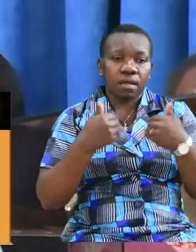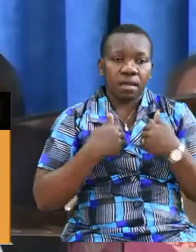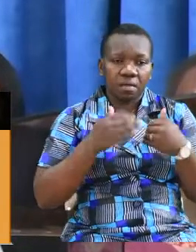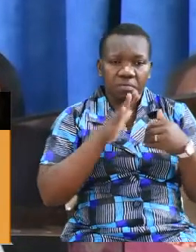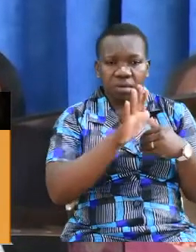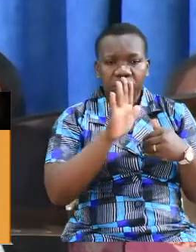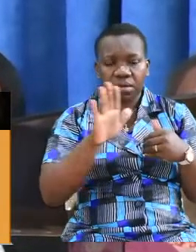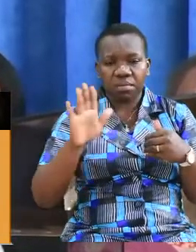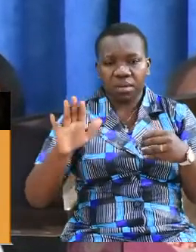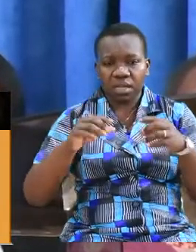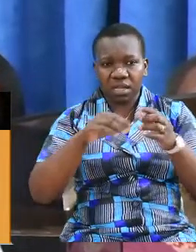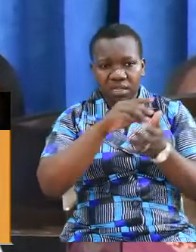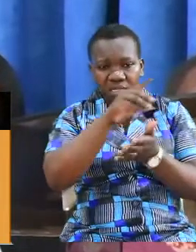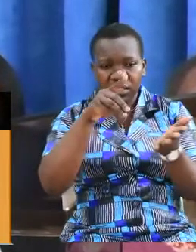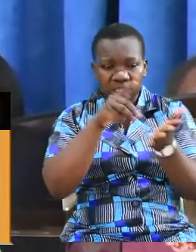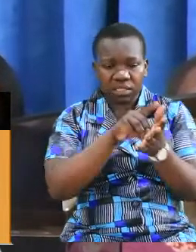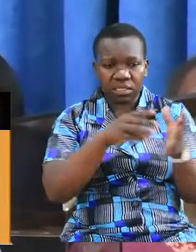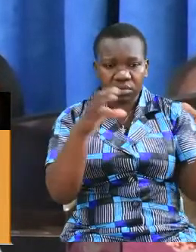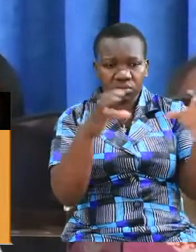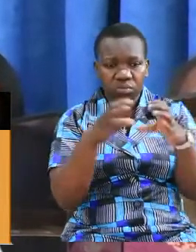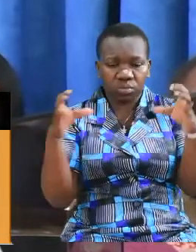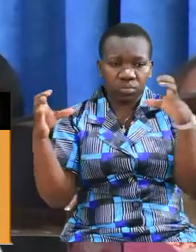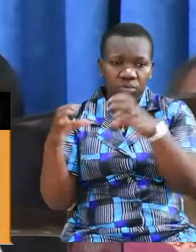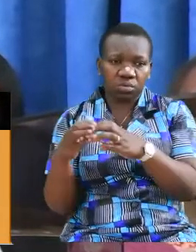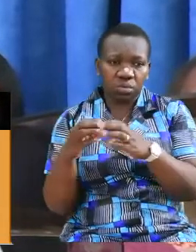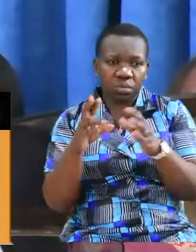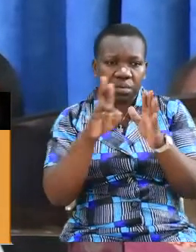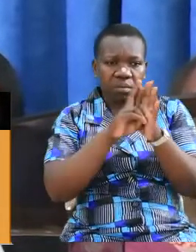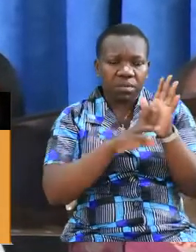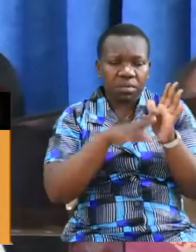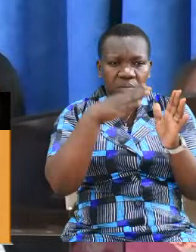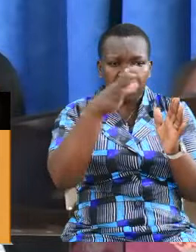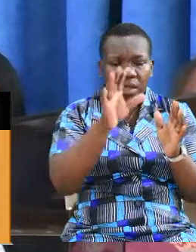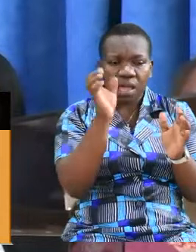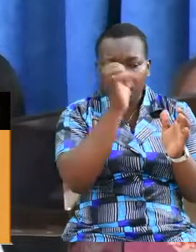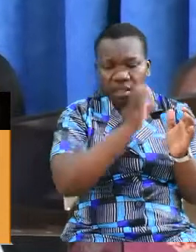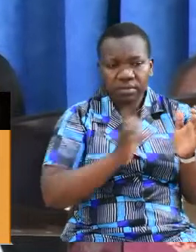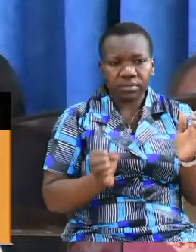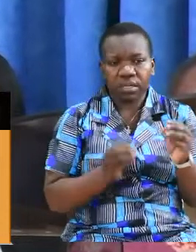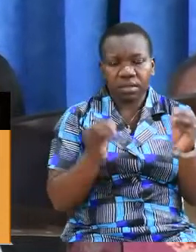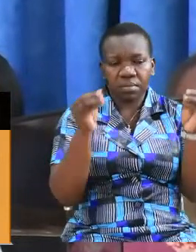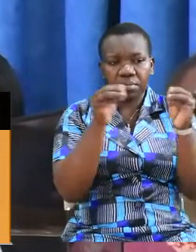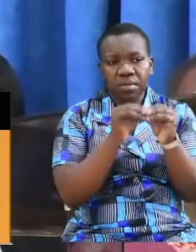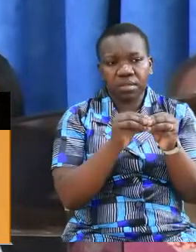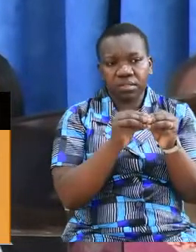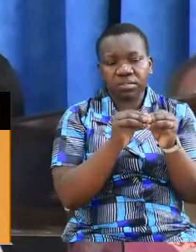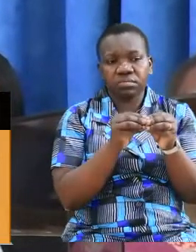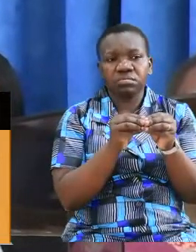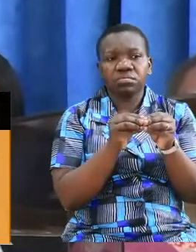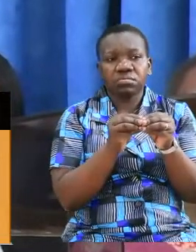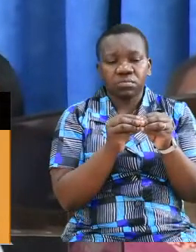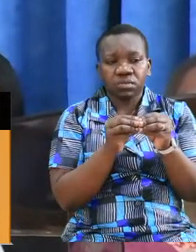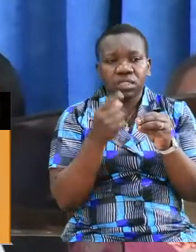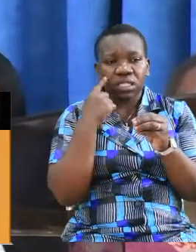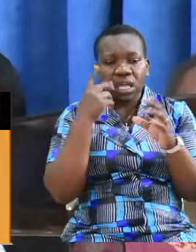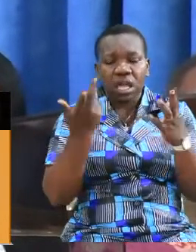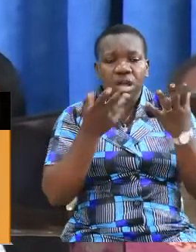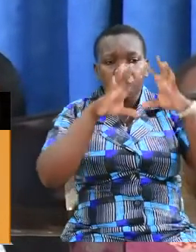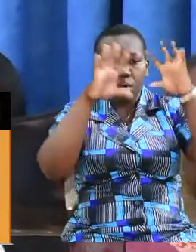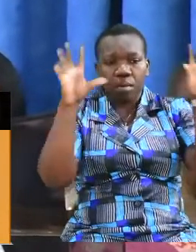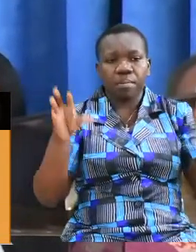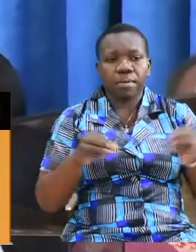district updated accordingly. Some have deposited without giving the names of their